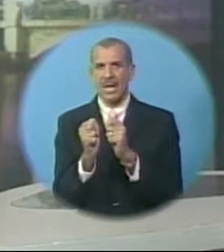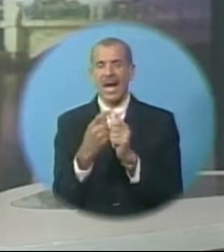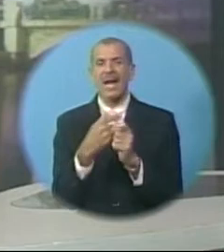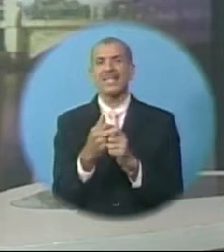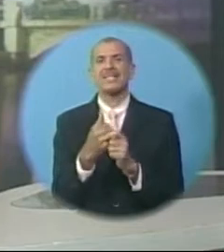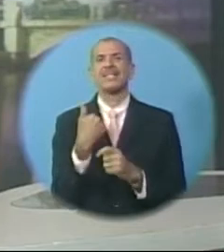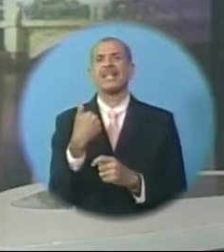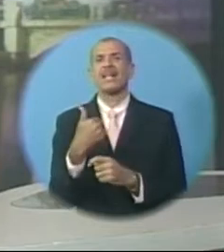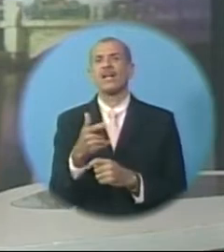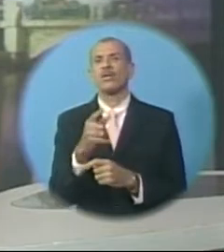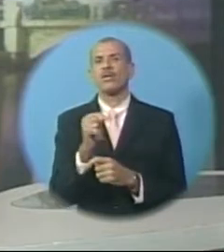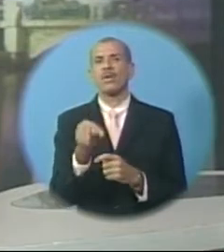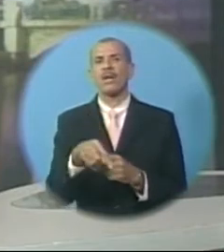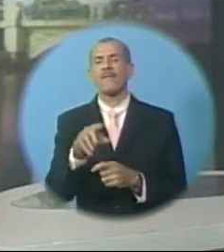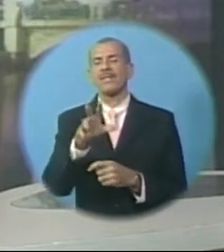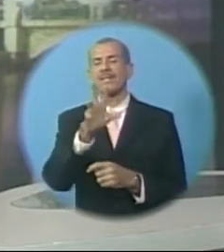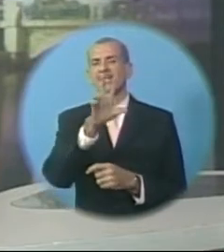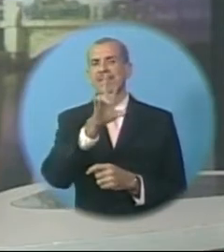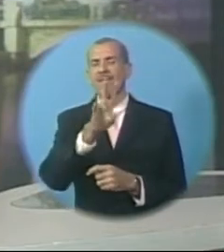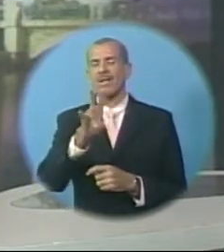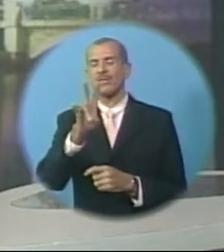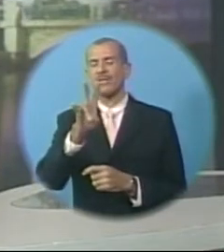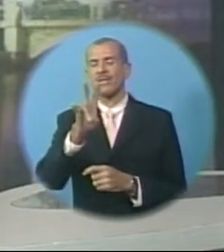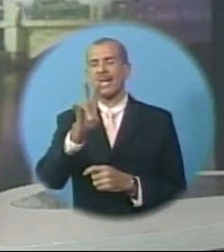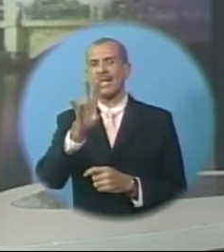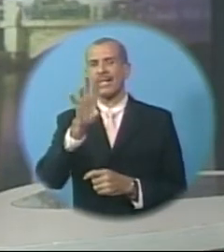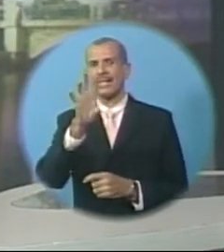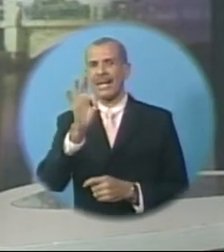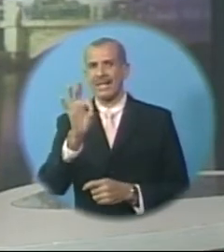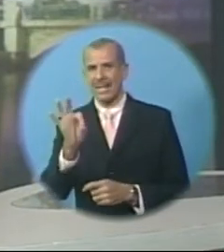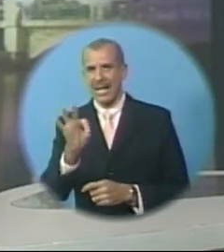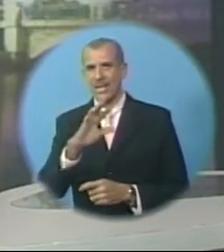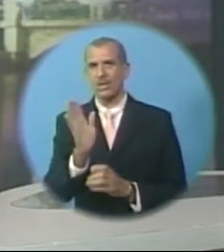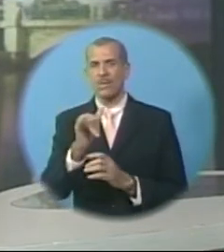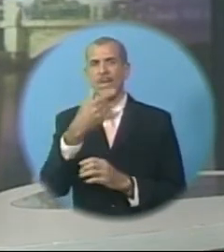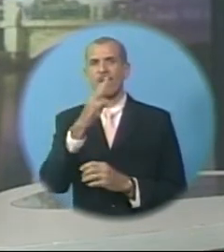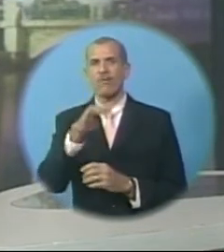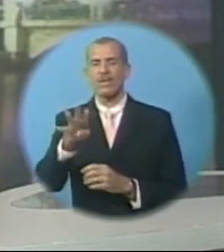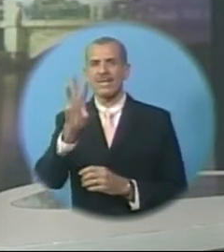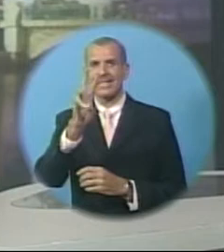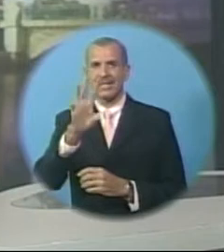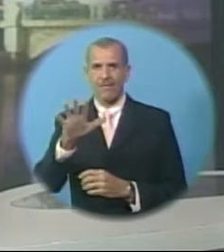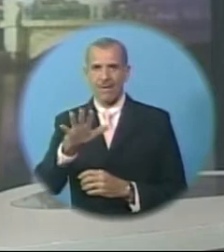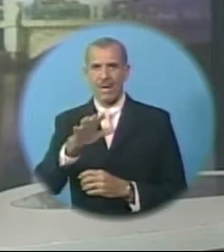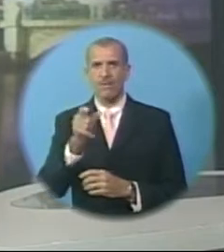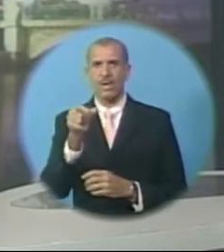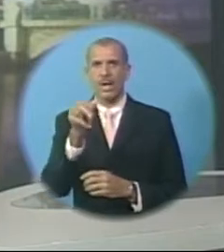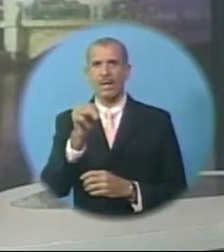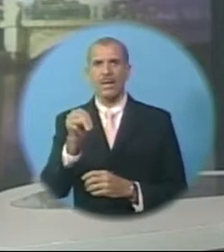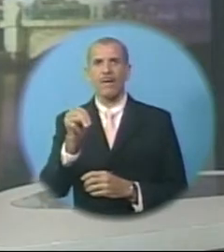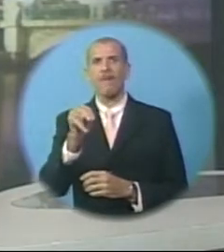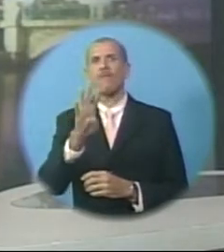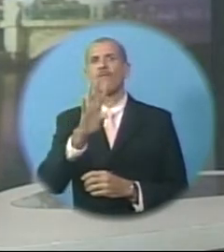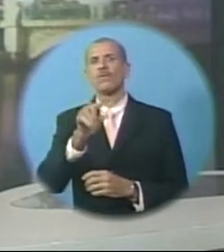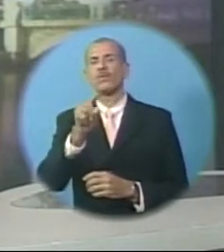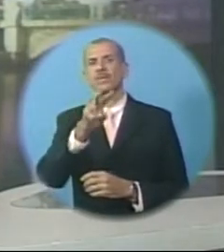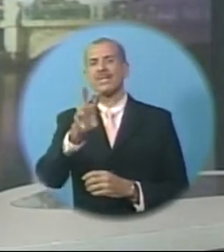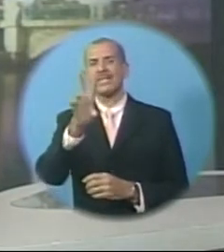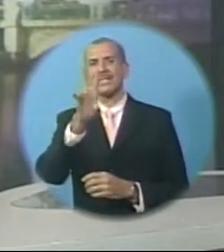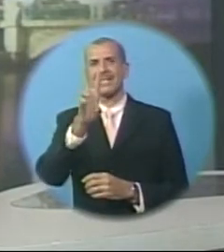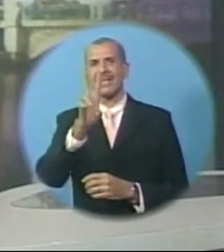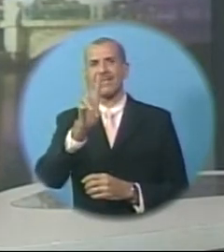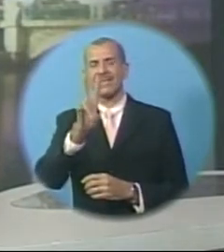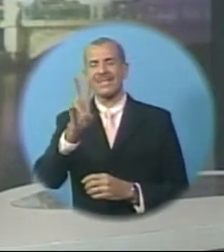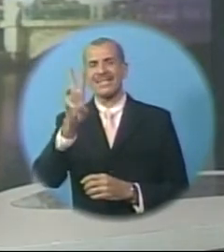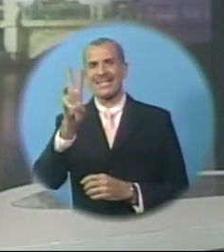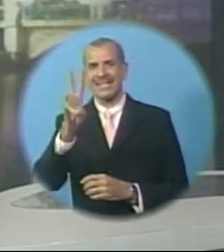of 799 points, Jamaica second 465, Guyana third 276, Barbados fourth 202. Now